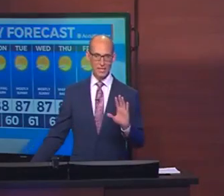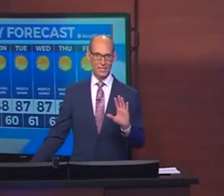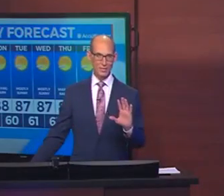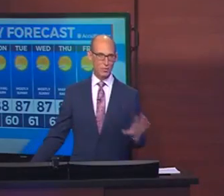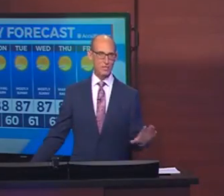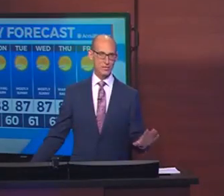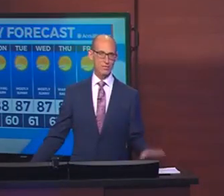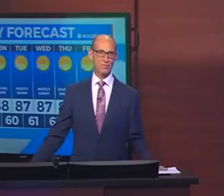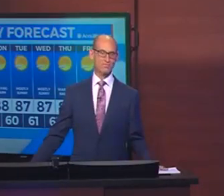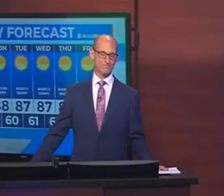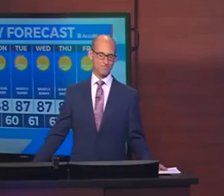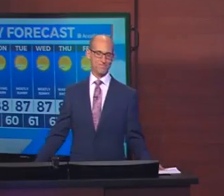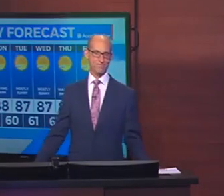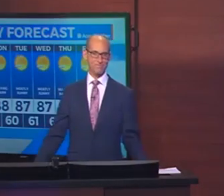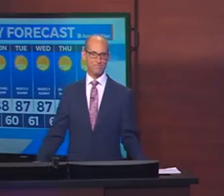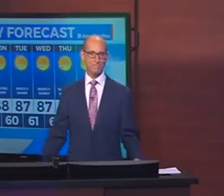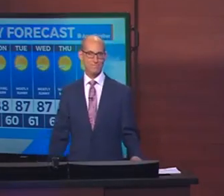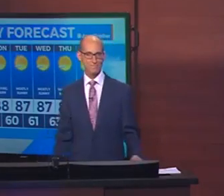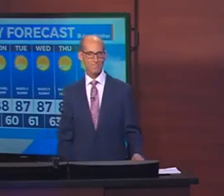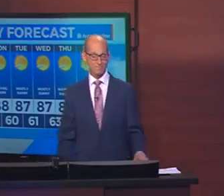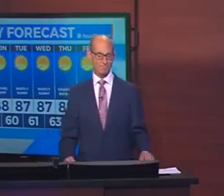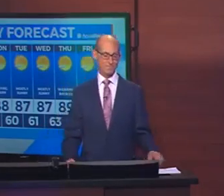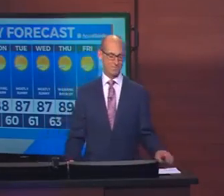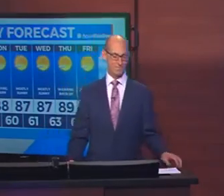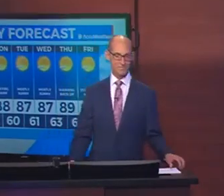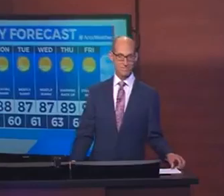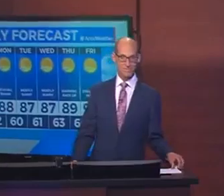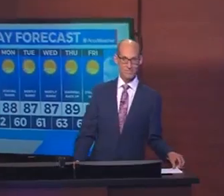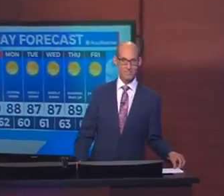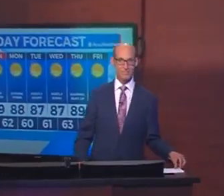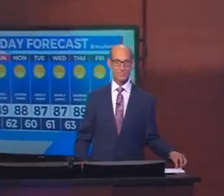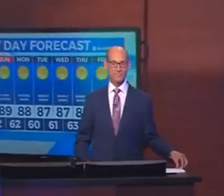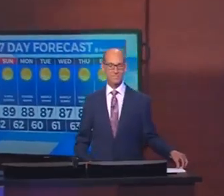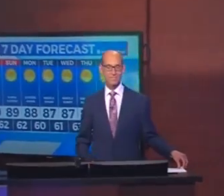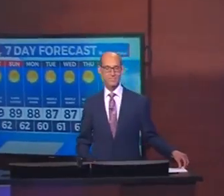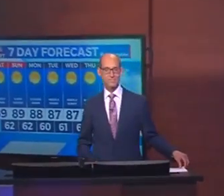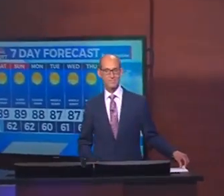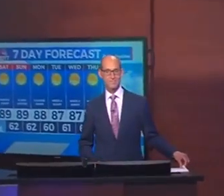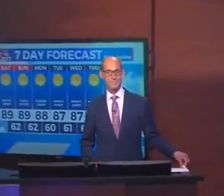but not oppressive. Hey, we'll take it while we can. Mm-hmm. All right, thanks, Keith. Thank you for joining us, everyone.